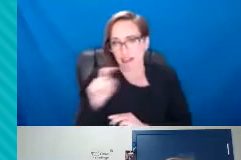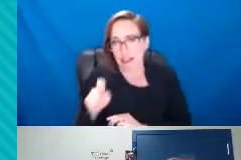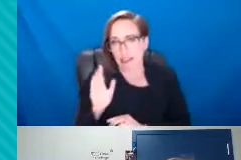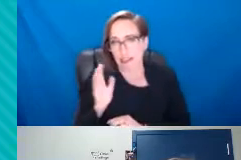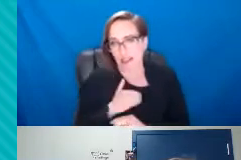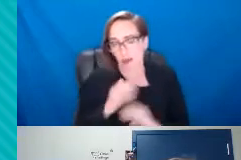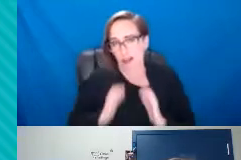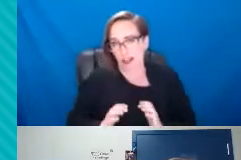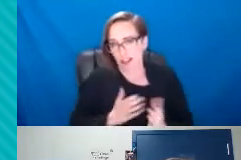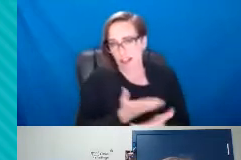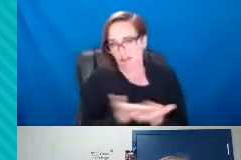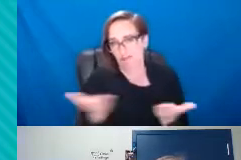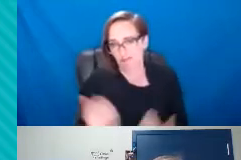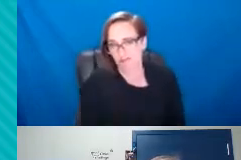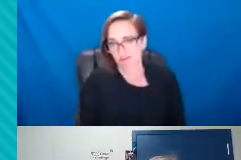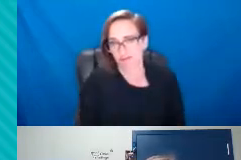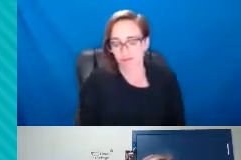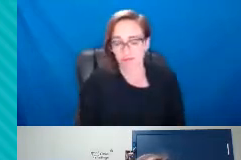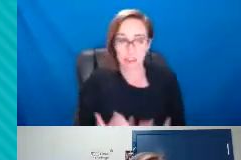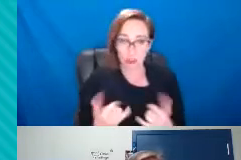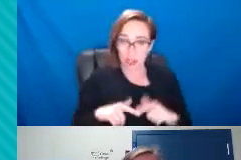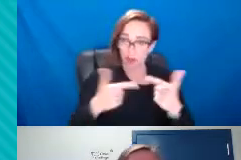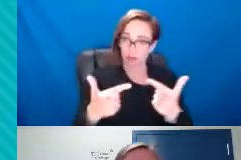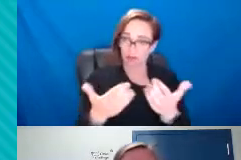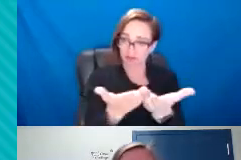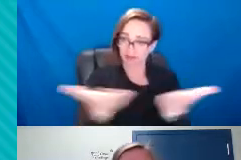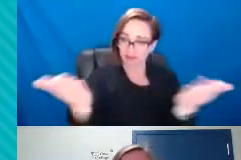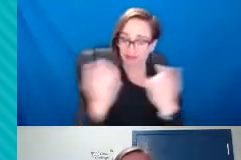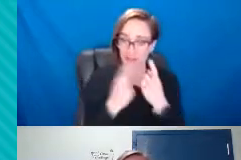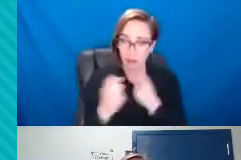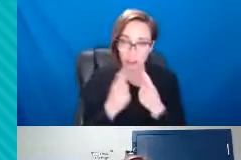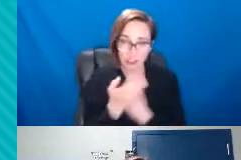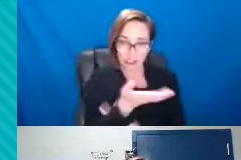individual. With that being said, are there any questions?